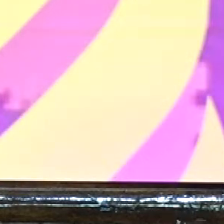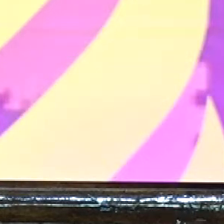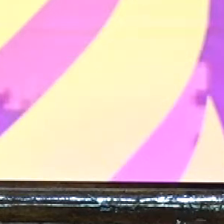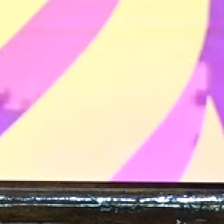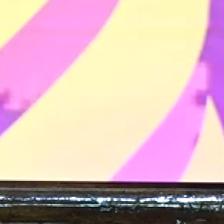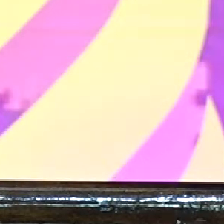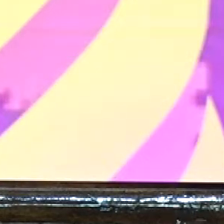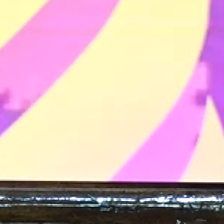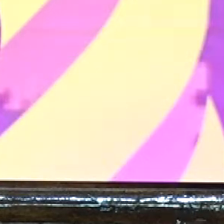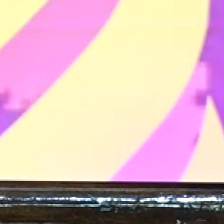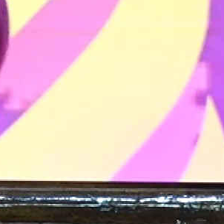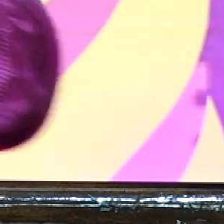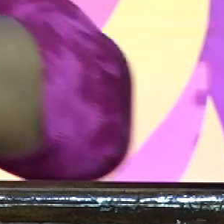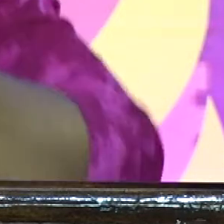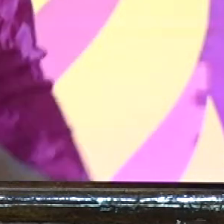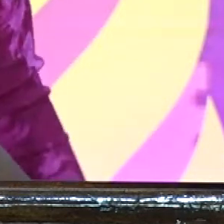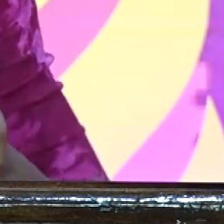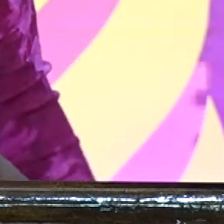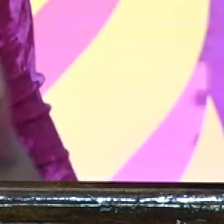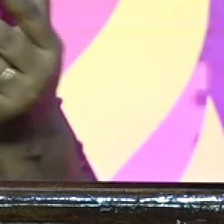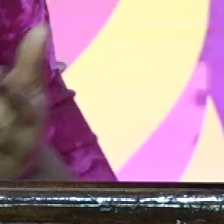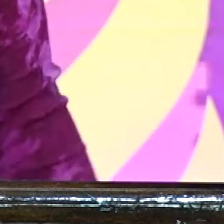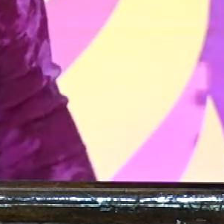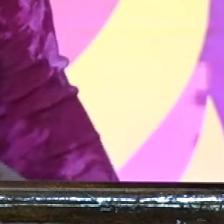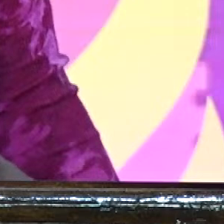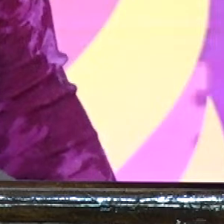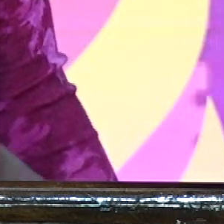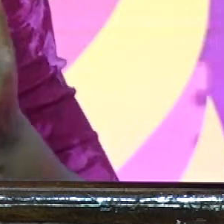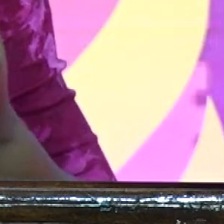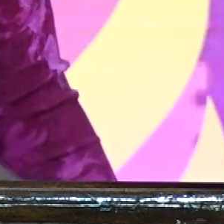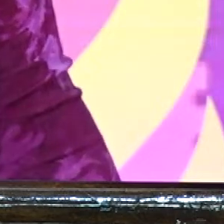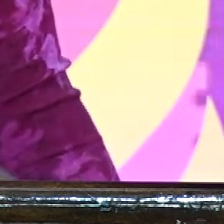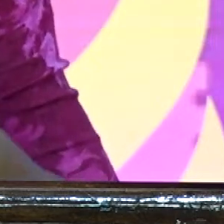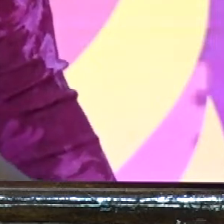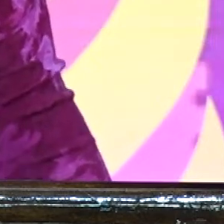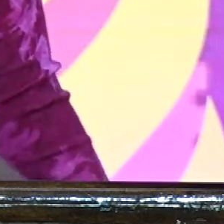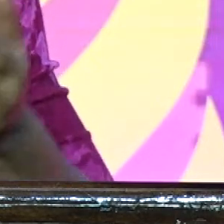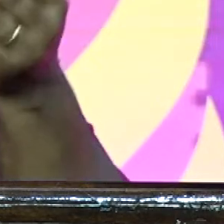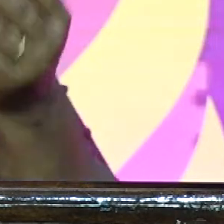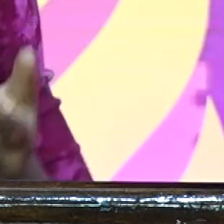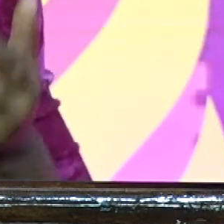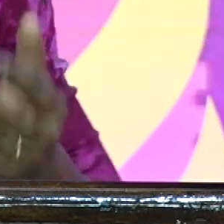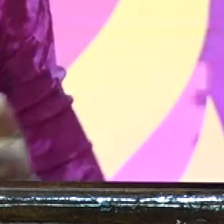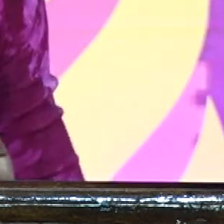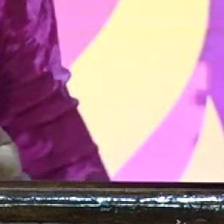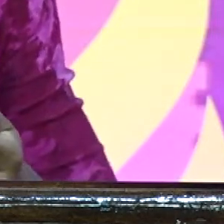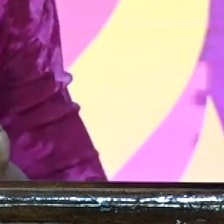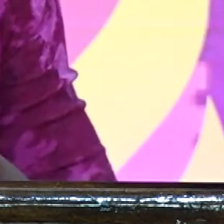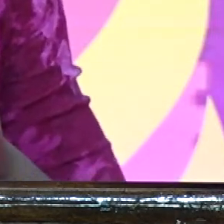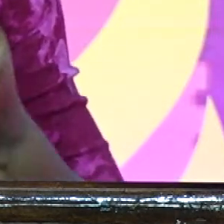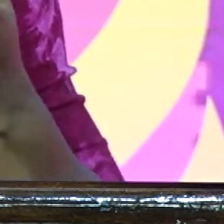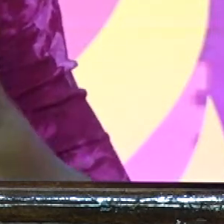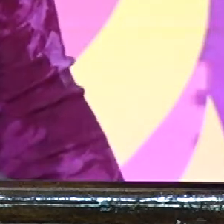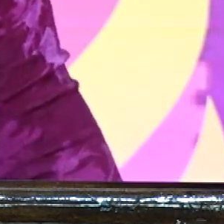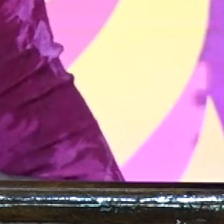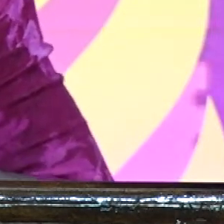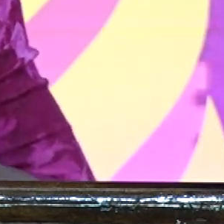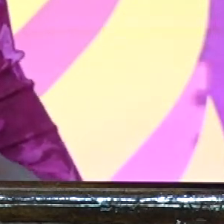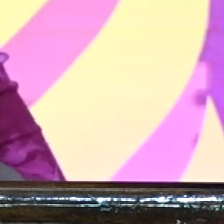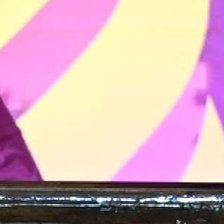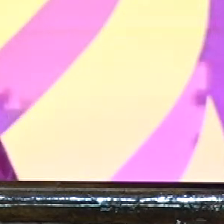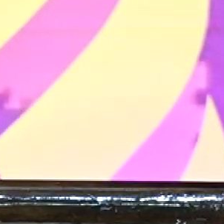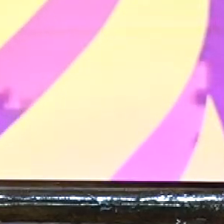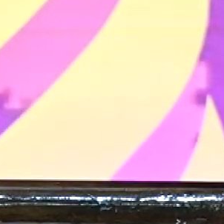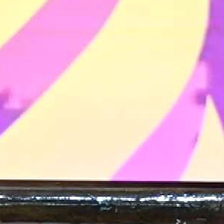other, clinic or anything like that, there's no way you are going to be given free services. But we are privileged